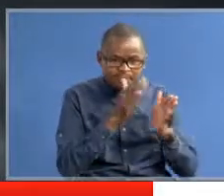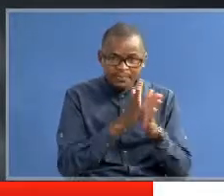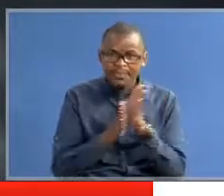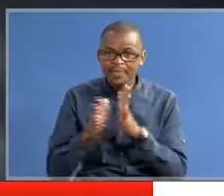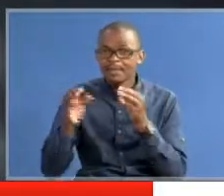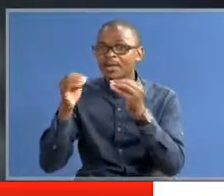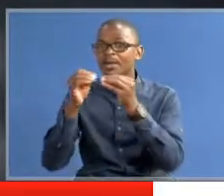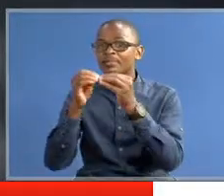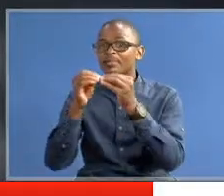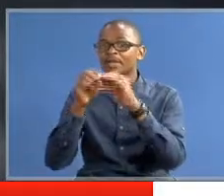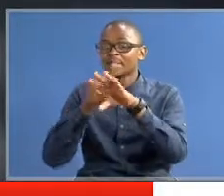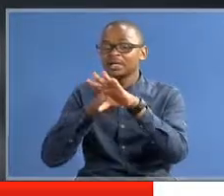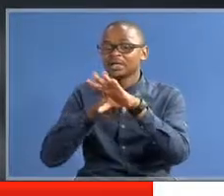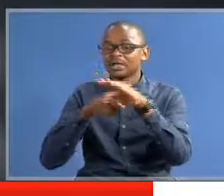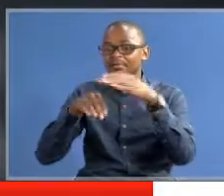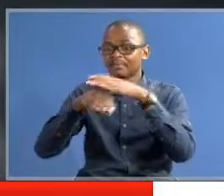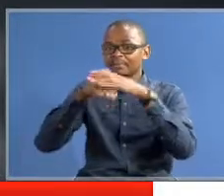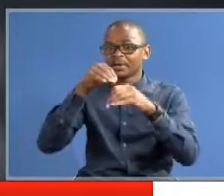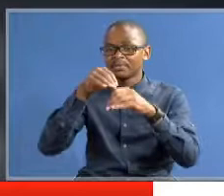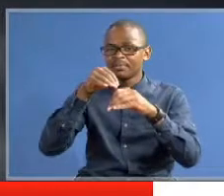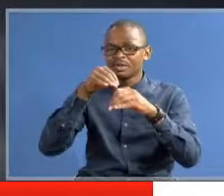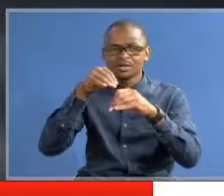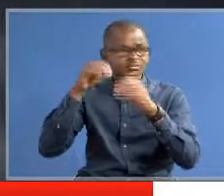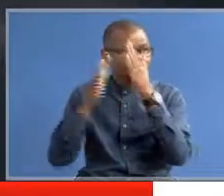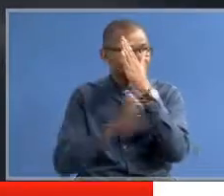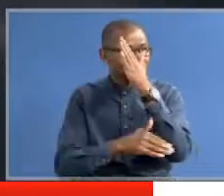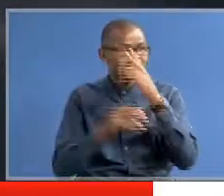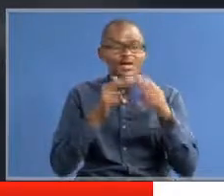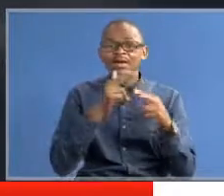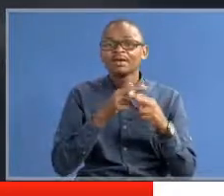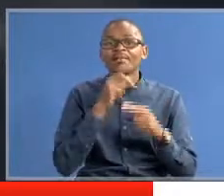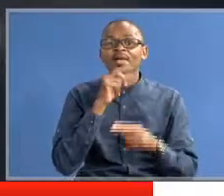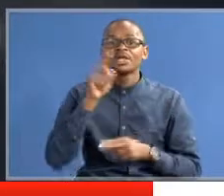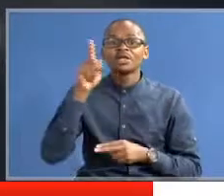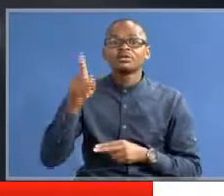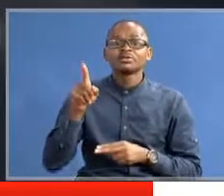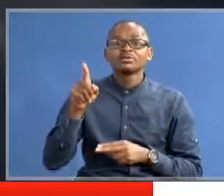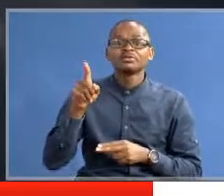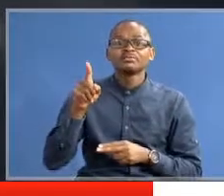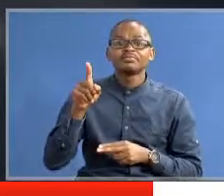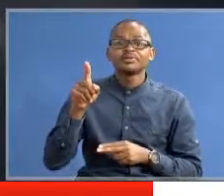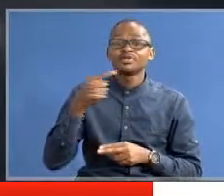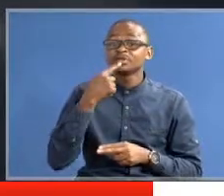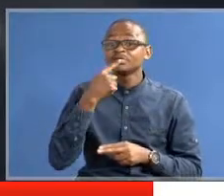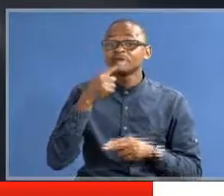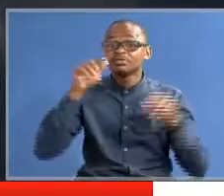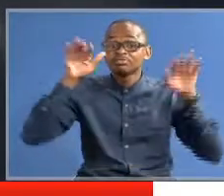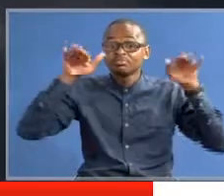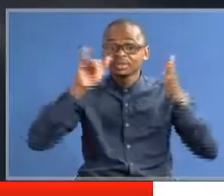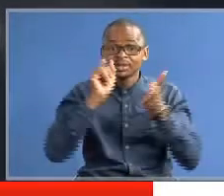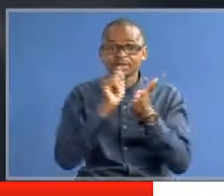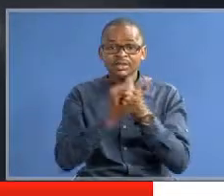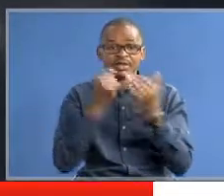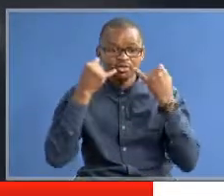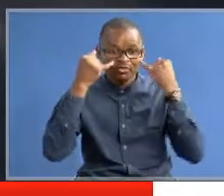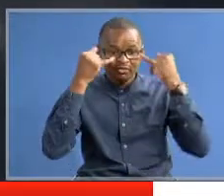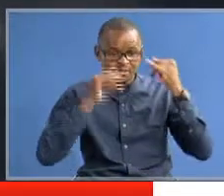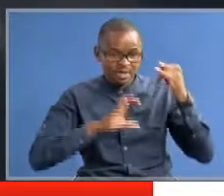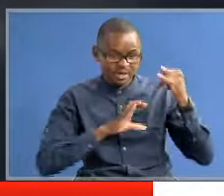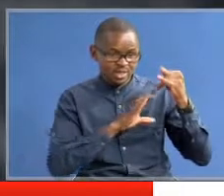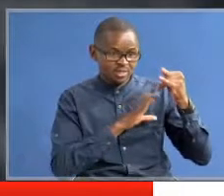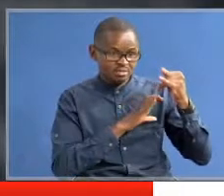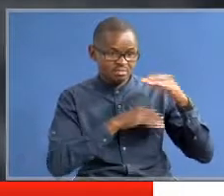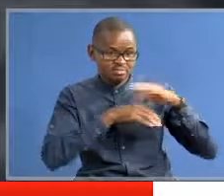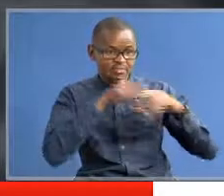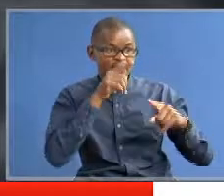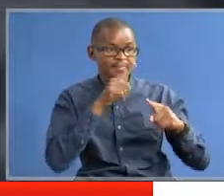organizing meetings when he's away to paint him in bad light. Mutua lamented on Twitter that he had informed the committee that he's